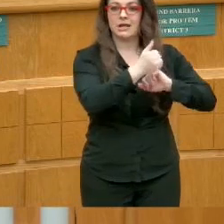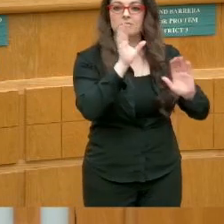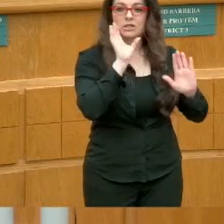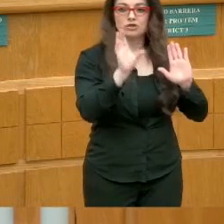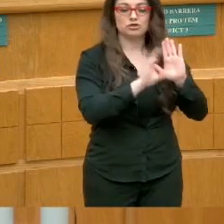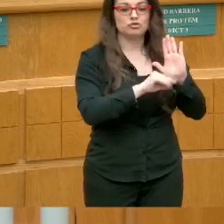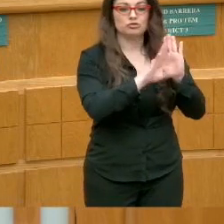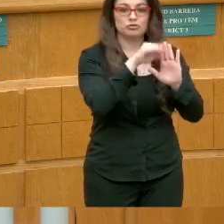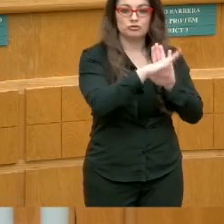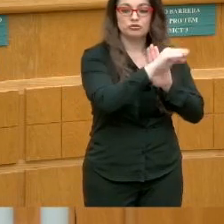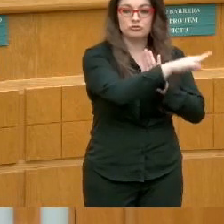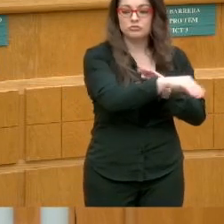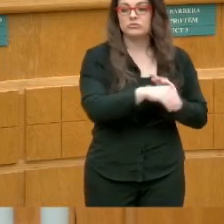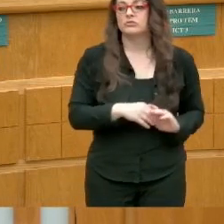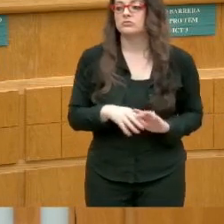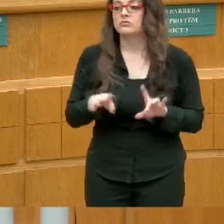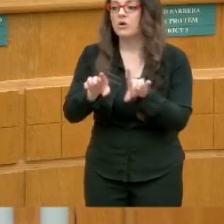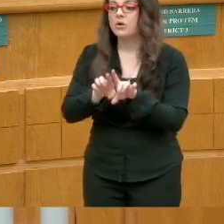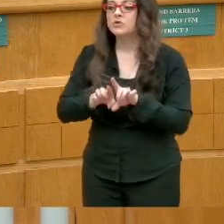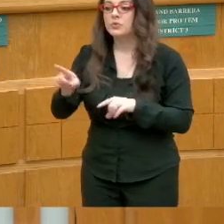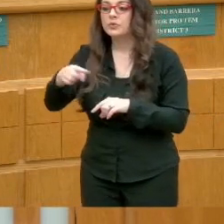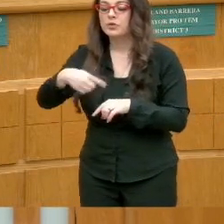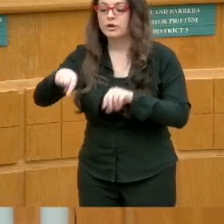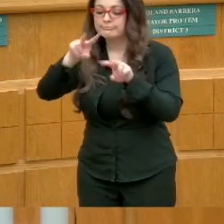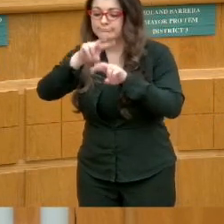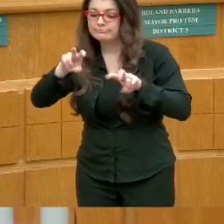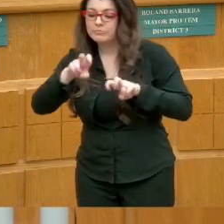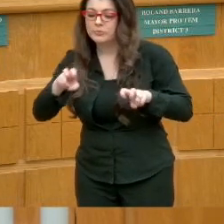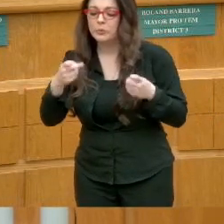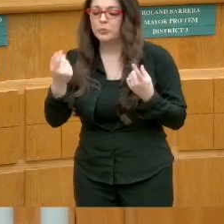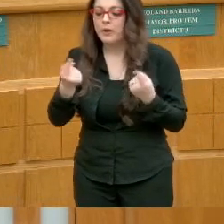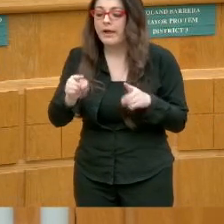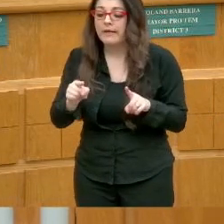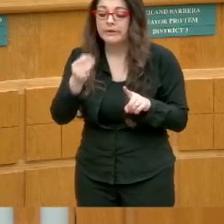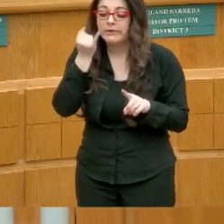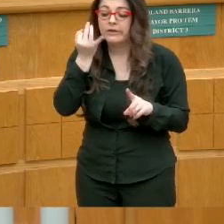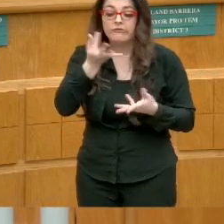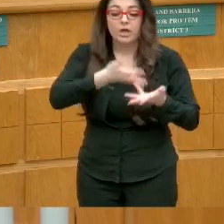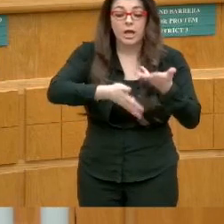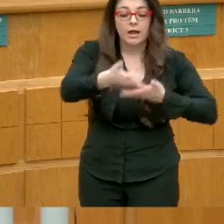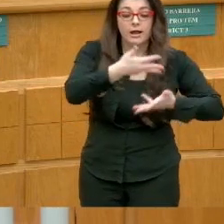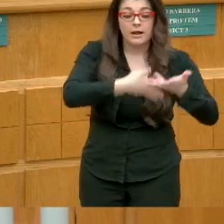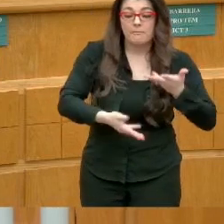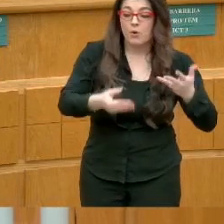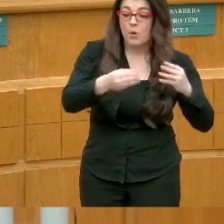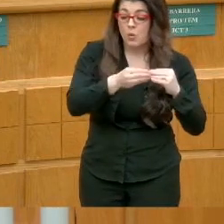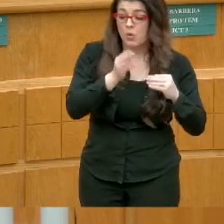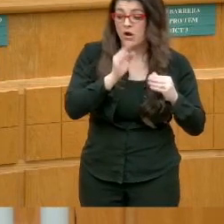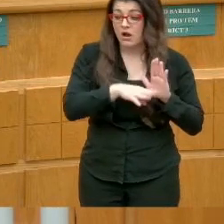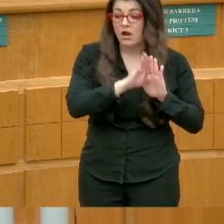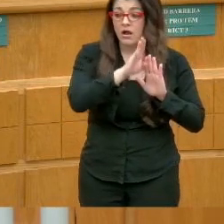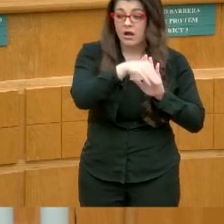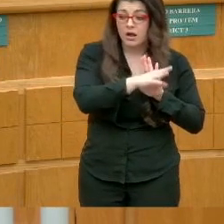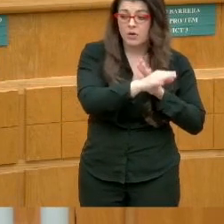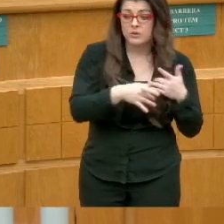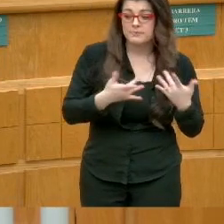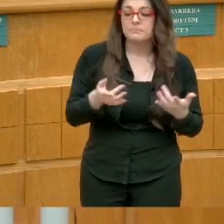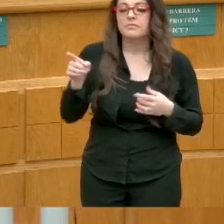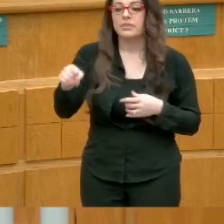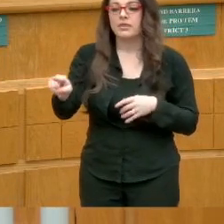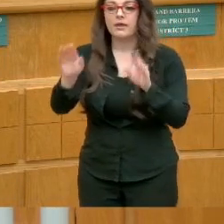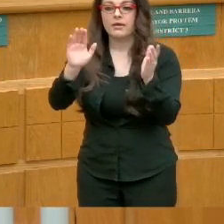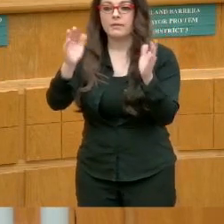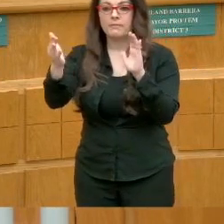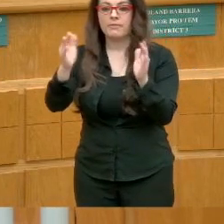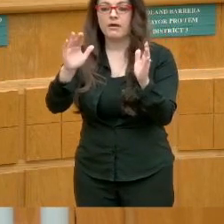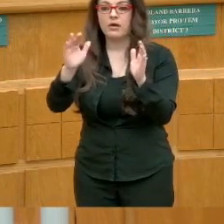more, getting out more, and what impact that could have. They have sophisticated models that most persons use across the country or world, but they